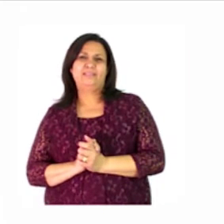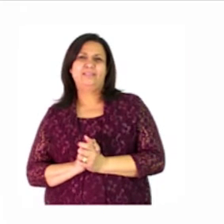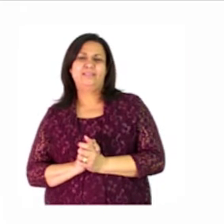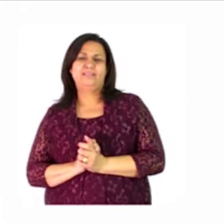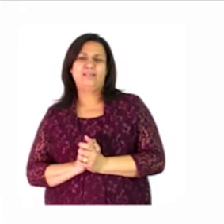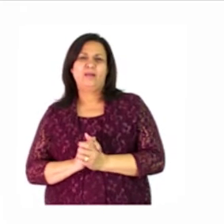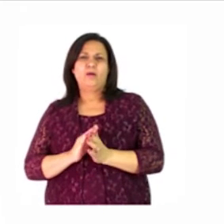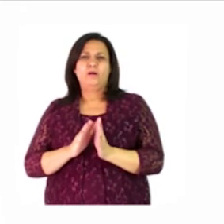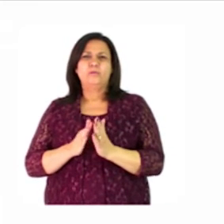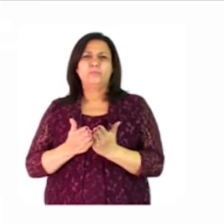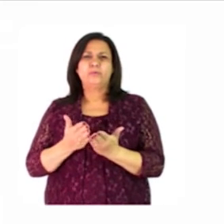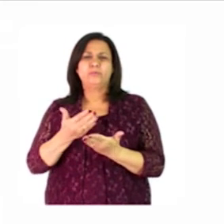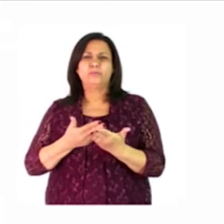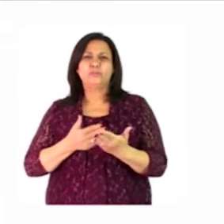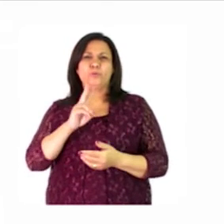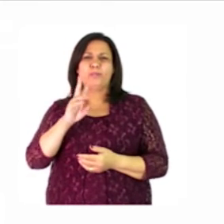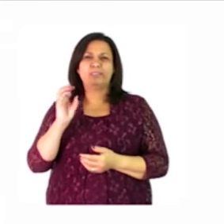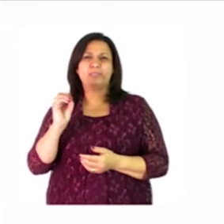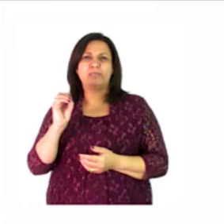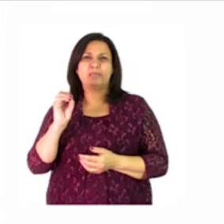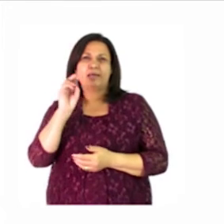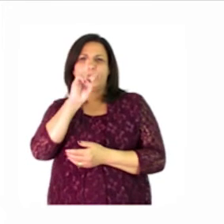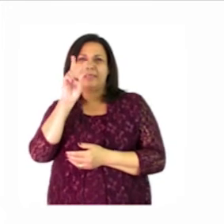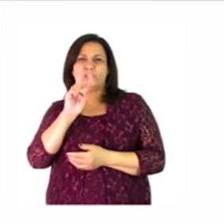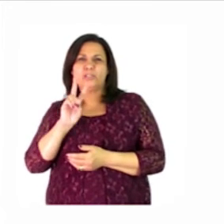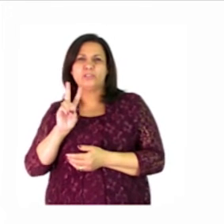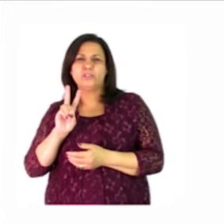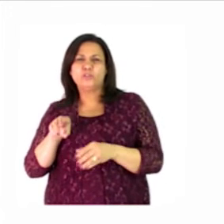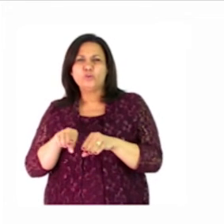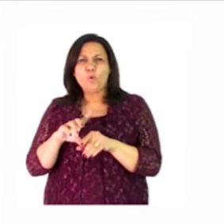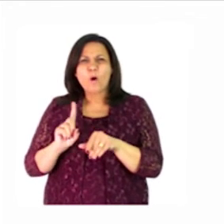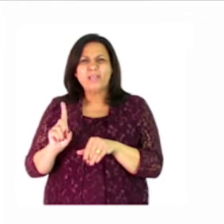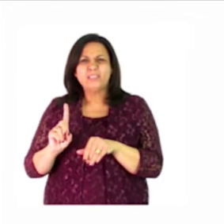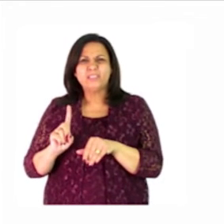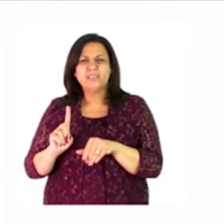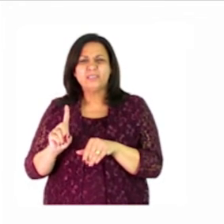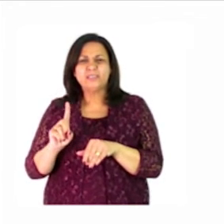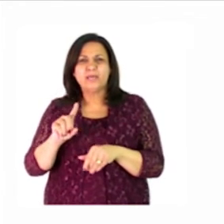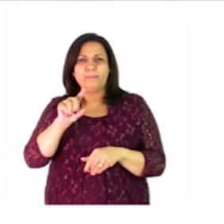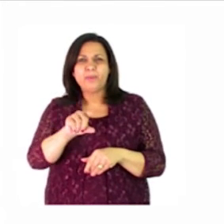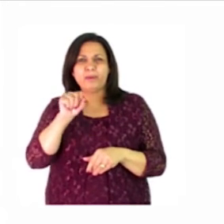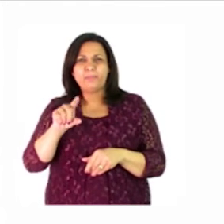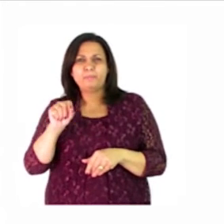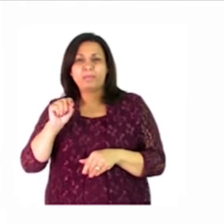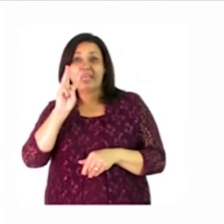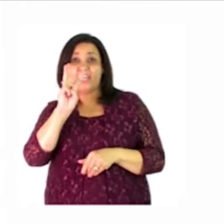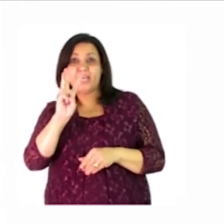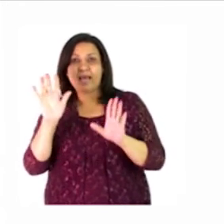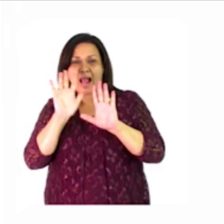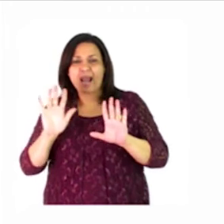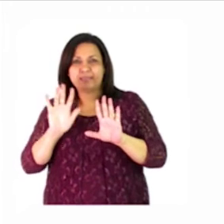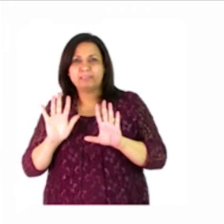On page 20, the instruction says, choose 3 colors, help